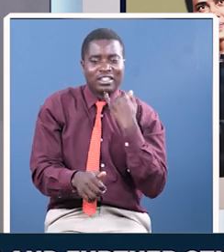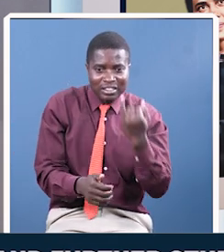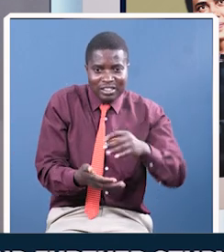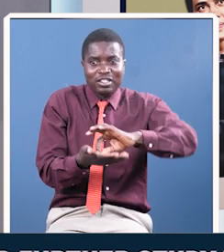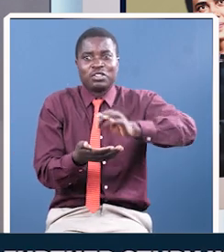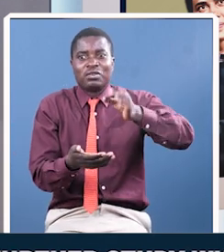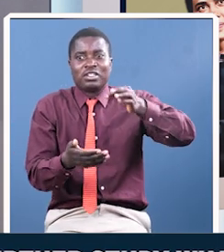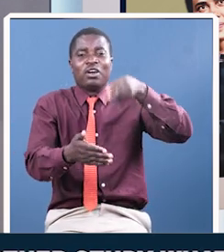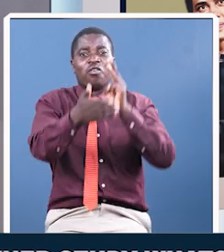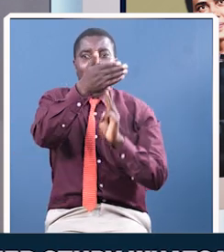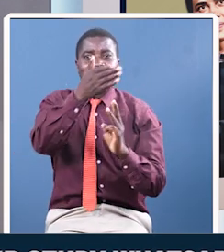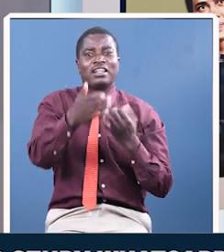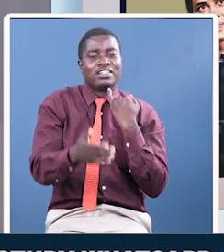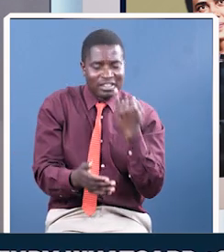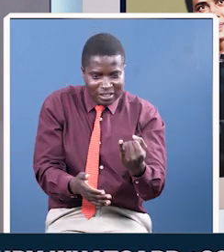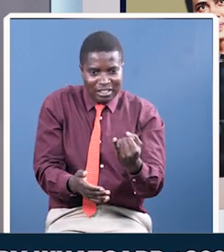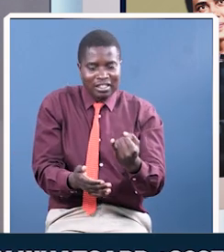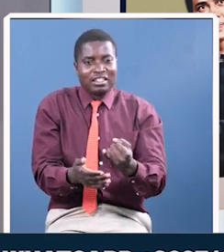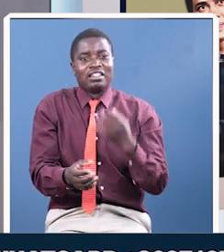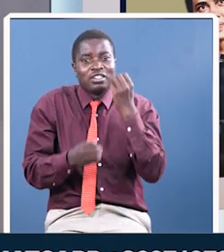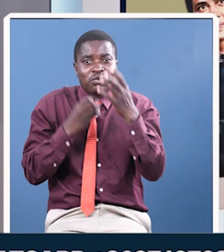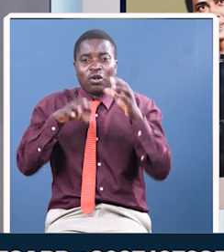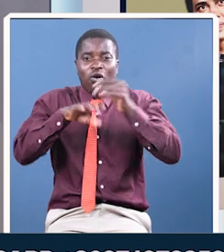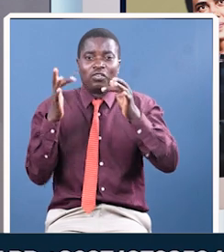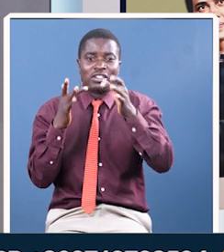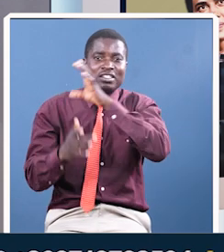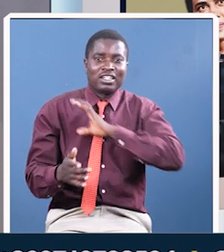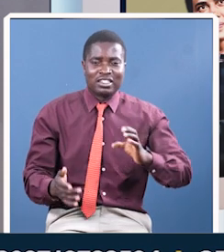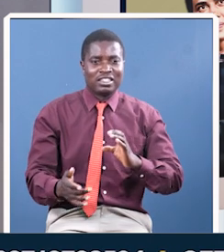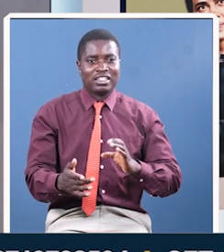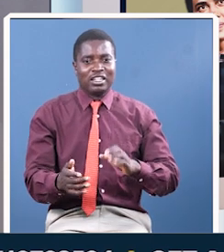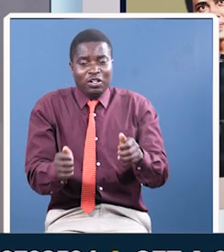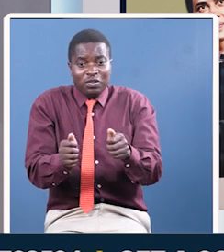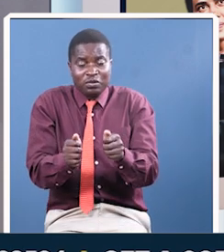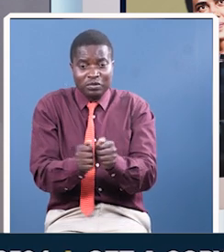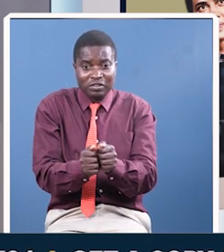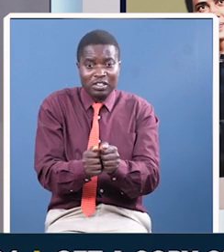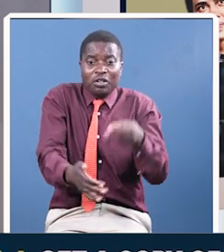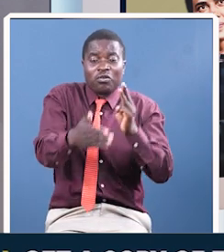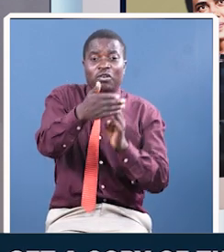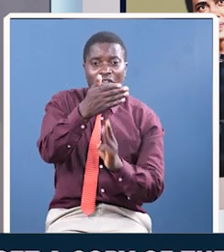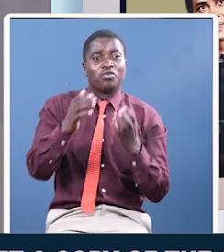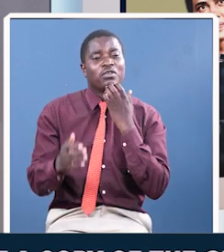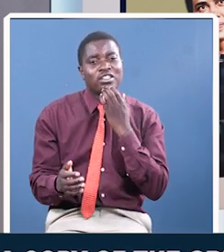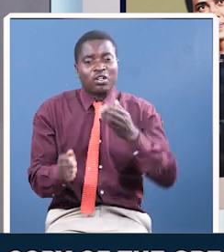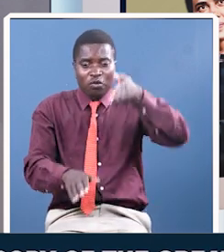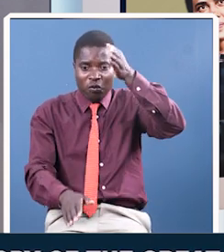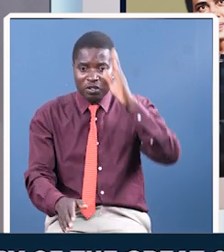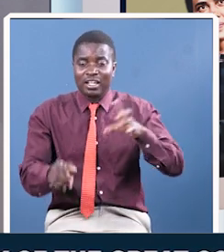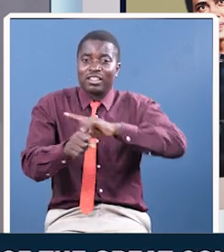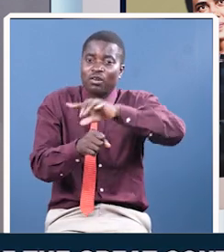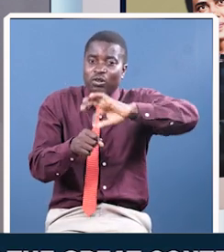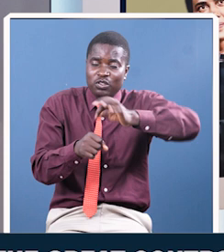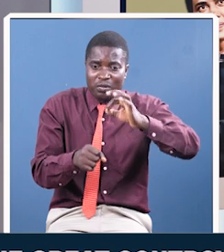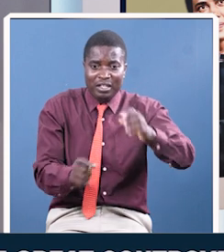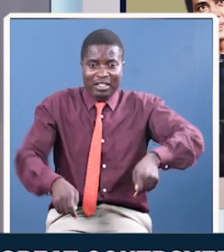it is the testimony of Jesus under prophecy. Kuroti mwari na mweya mutsvene vari kuunza